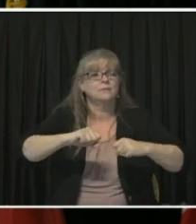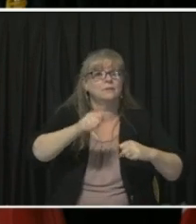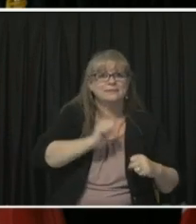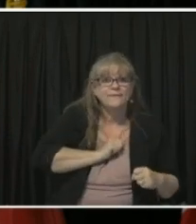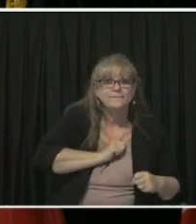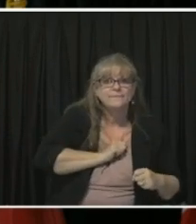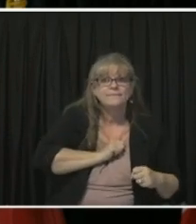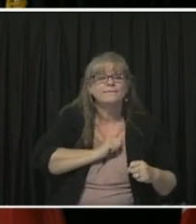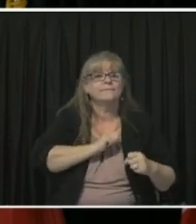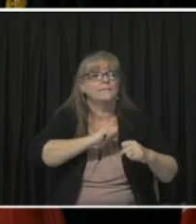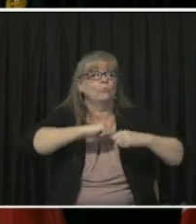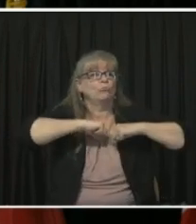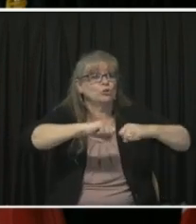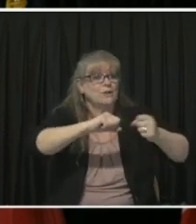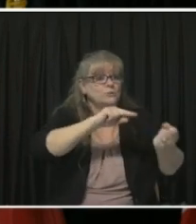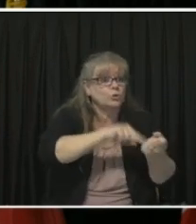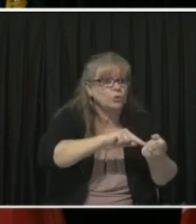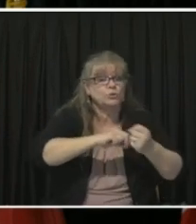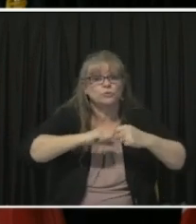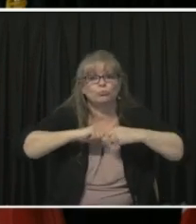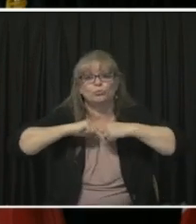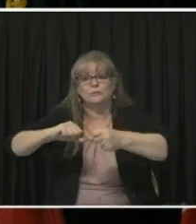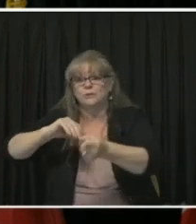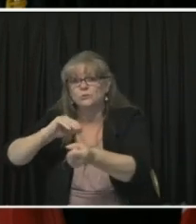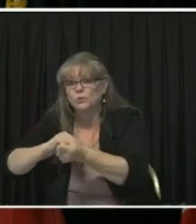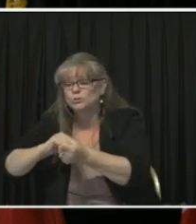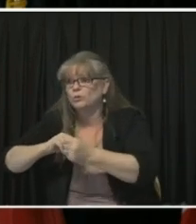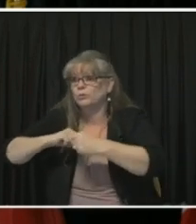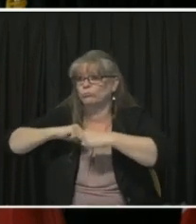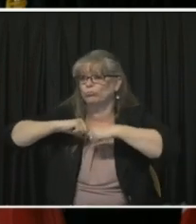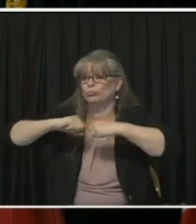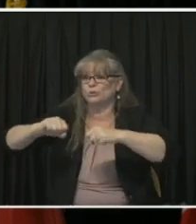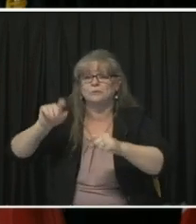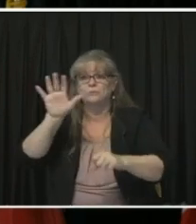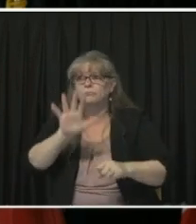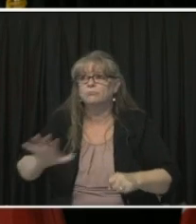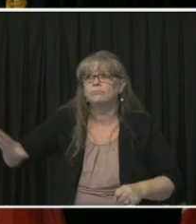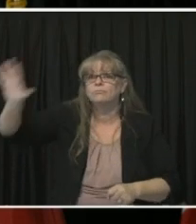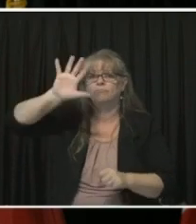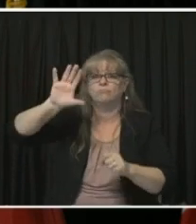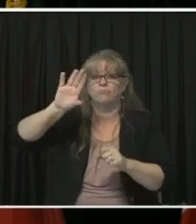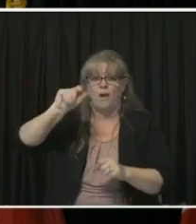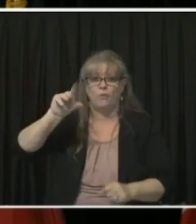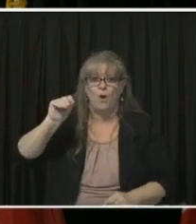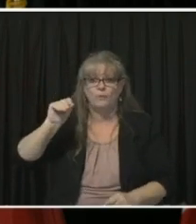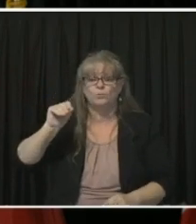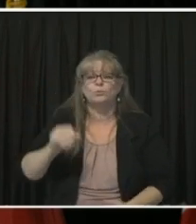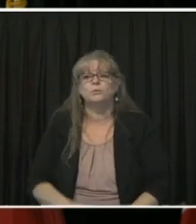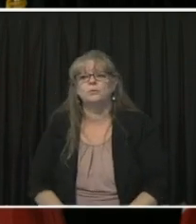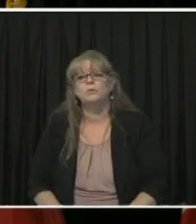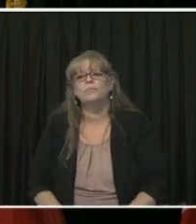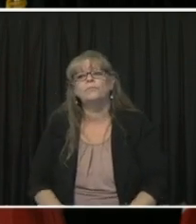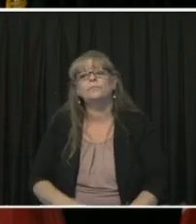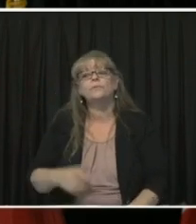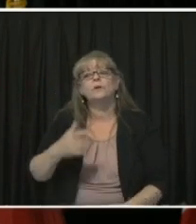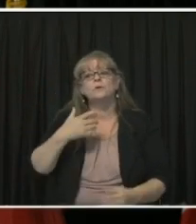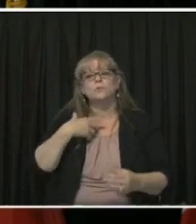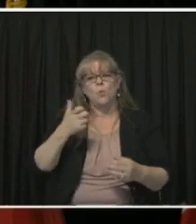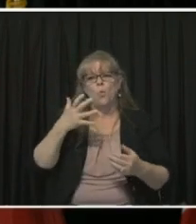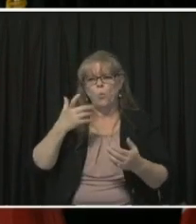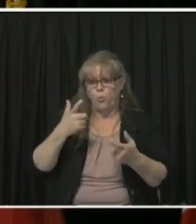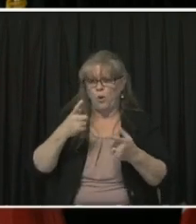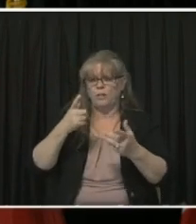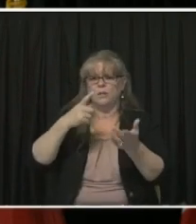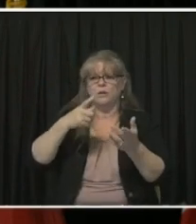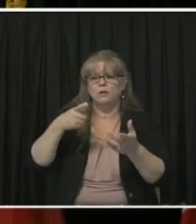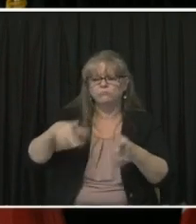state. I have a couple online questions I'll get to before I get to the questions from the press. Shelley asks, masks are nasty and